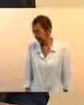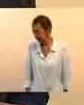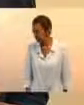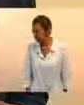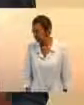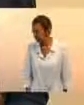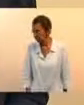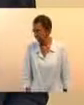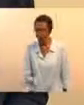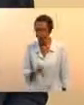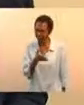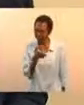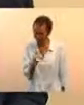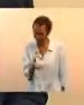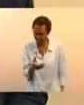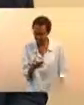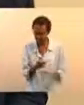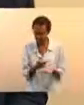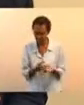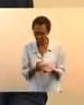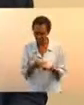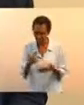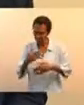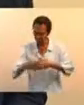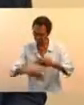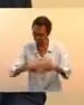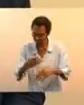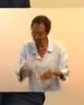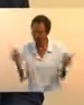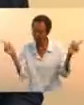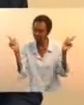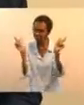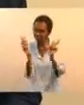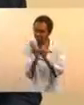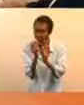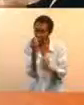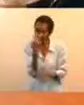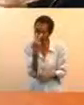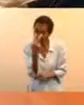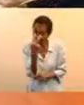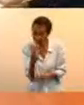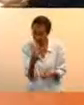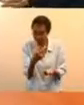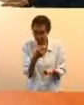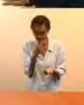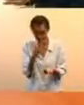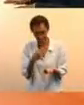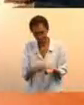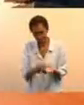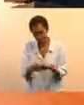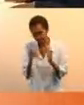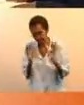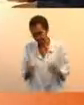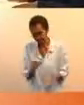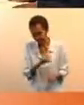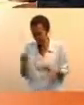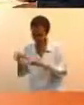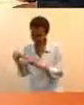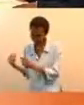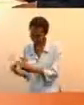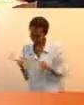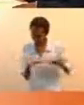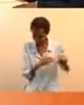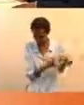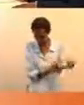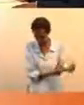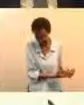At the mediation session, you will see the mediator and the parties to the dispute. The parties may represent themselves